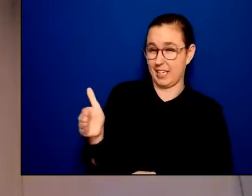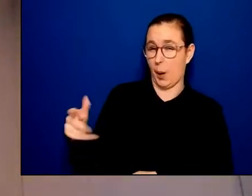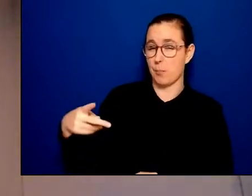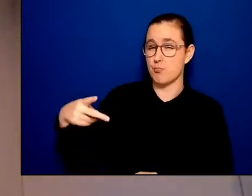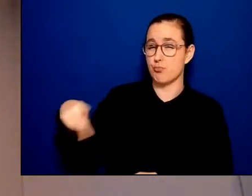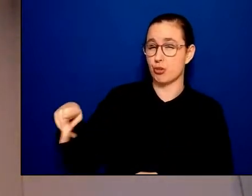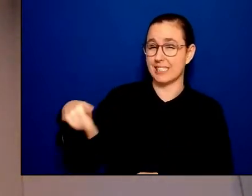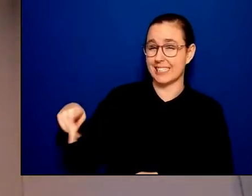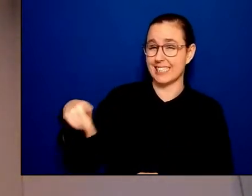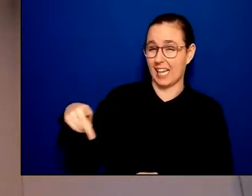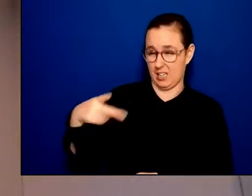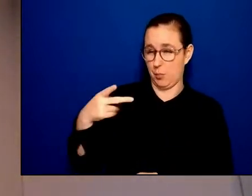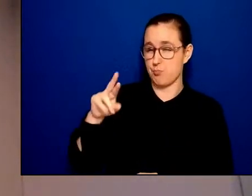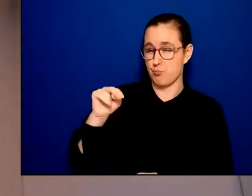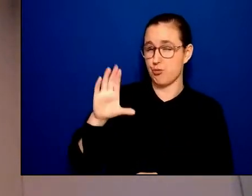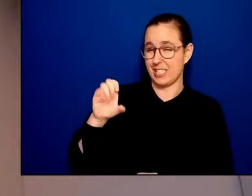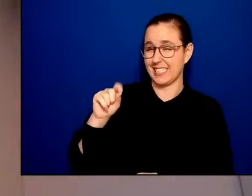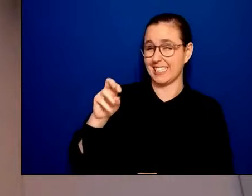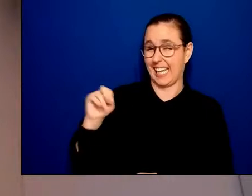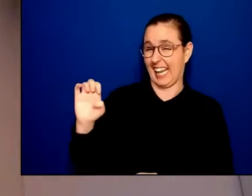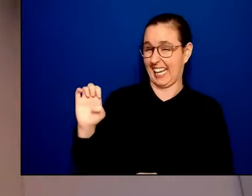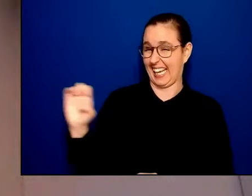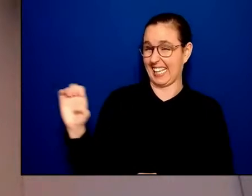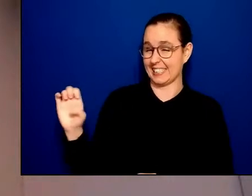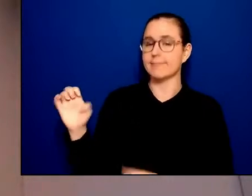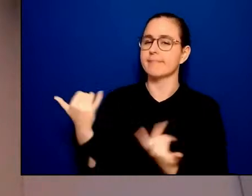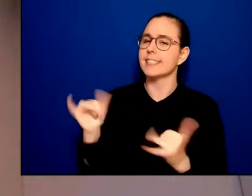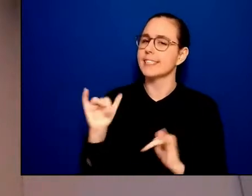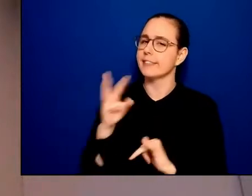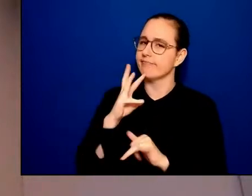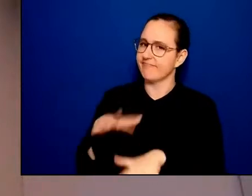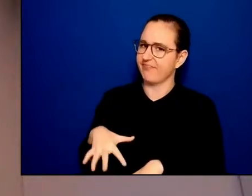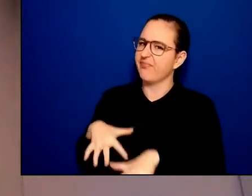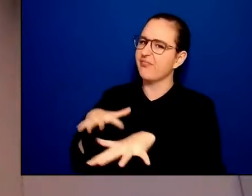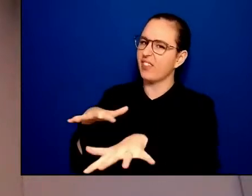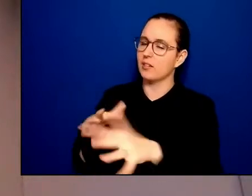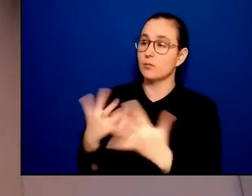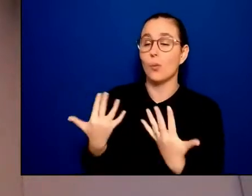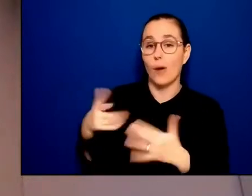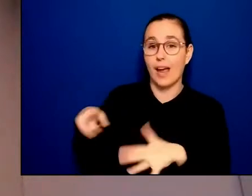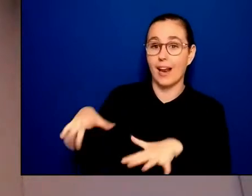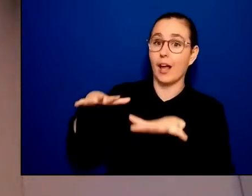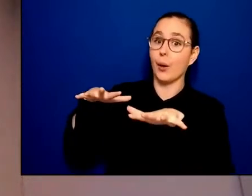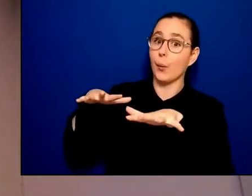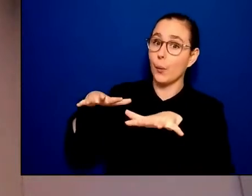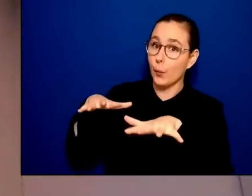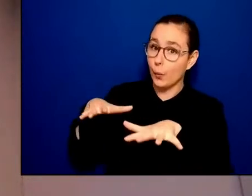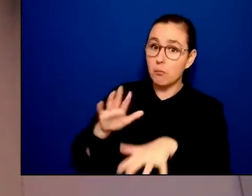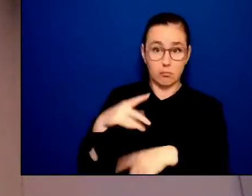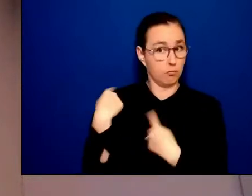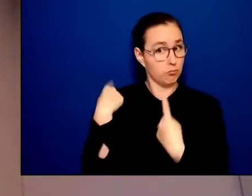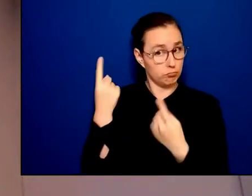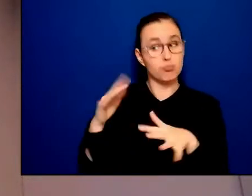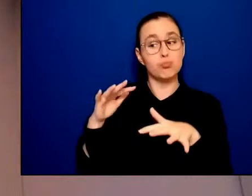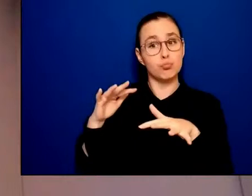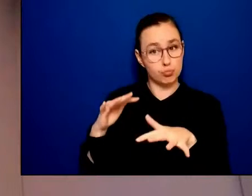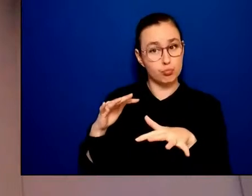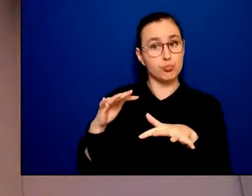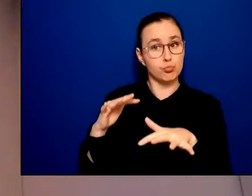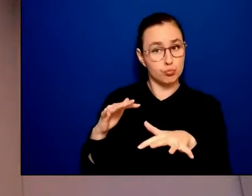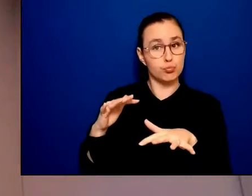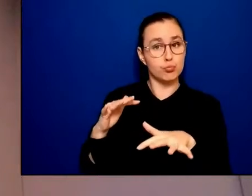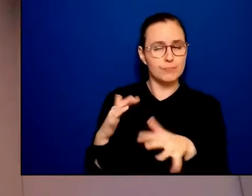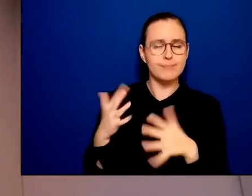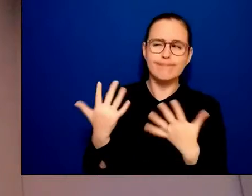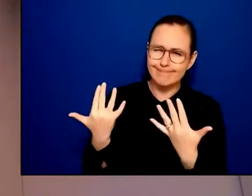area. And once the water recedes, which it has been promisingly showing signs of, we'll be able to undertake an assessment and determine